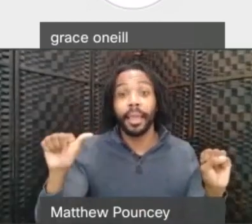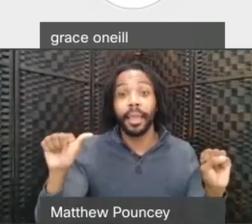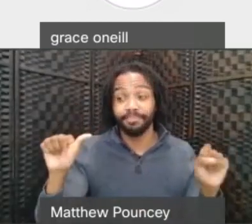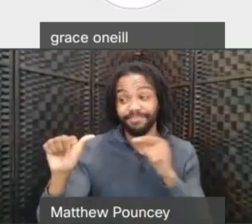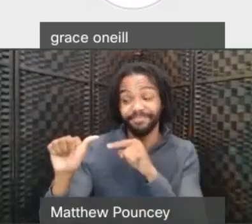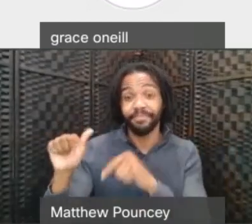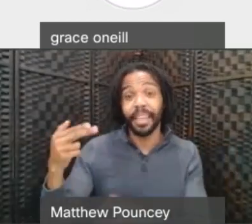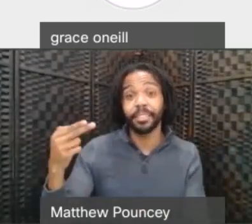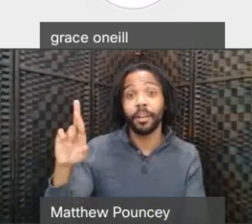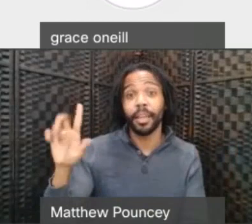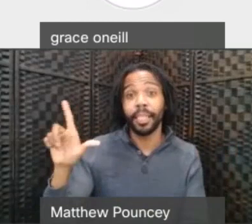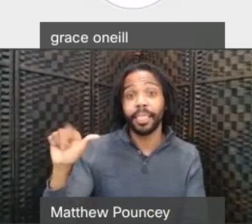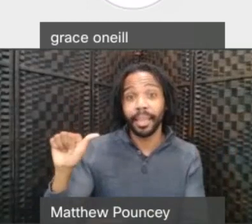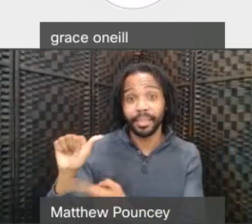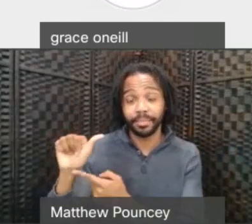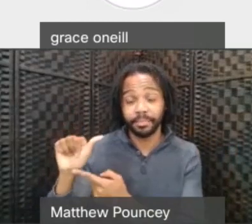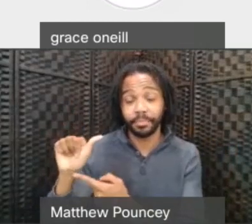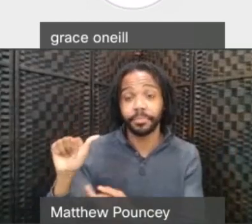HRLA,